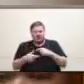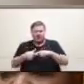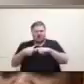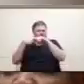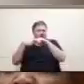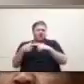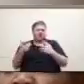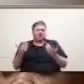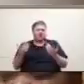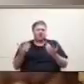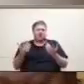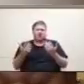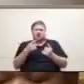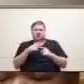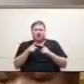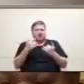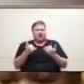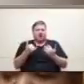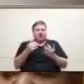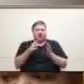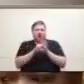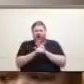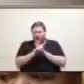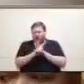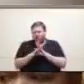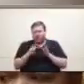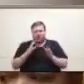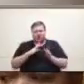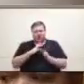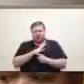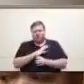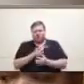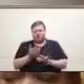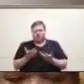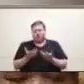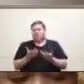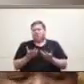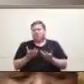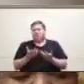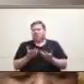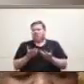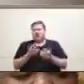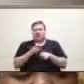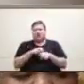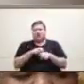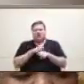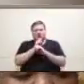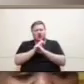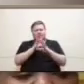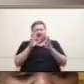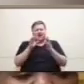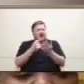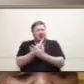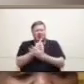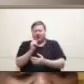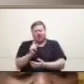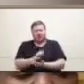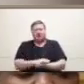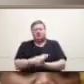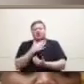about advertisements and things. Get us straight the clarity on what is going on. Thank